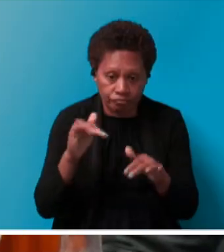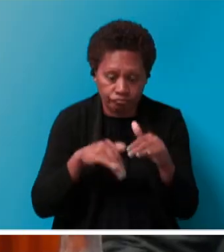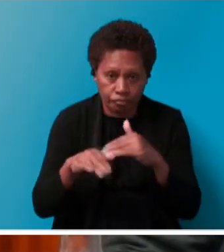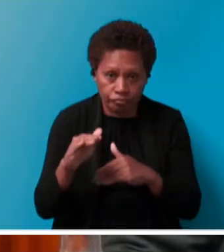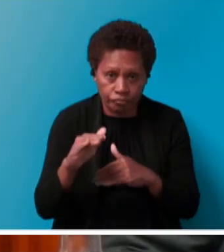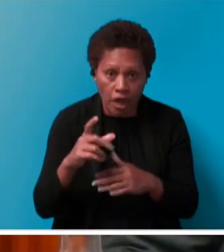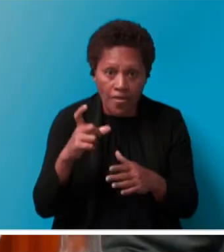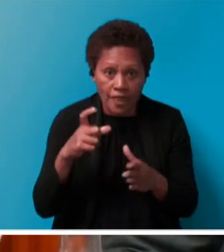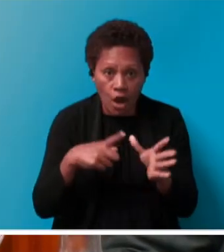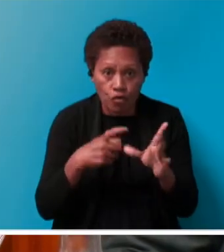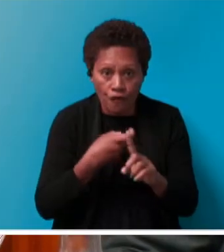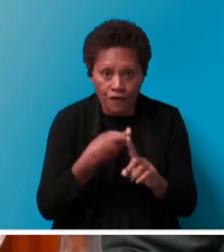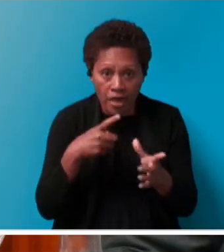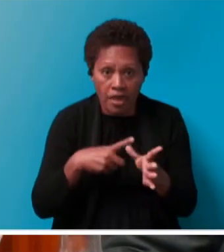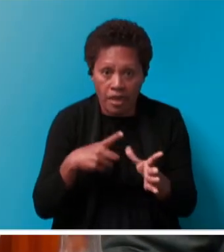cloth,